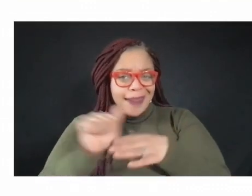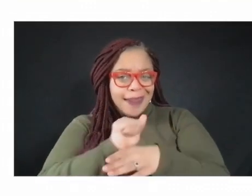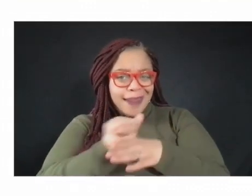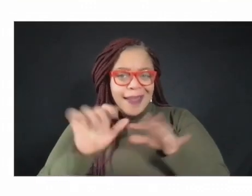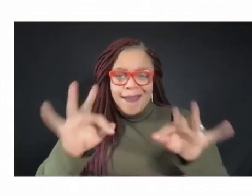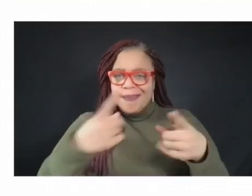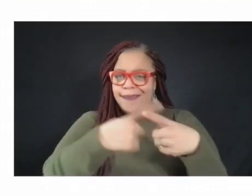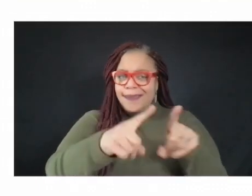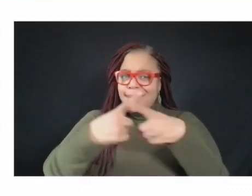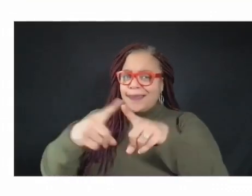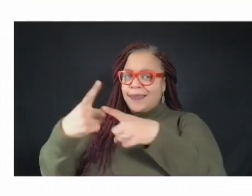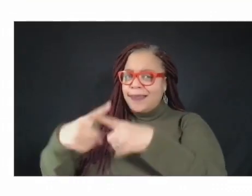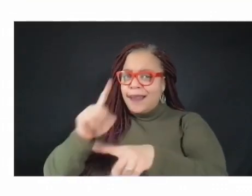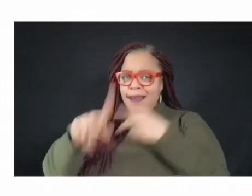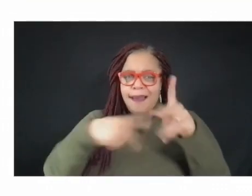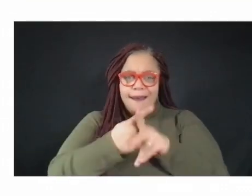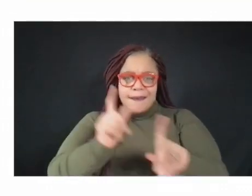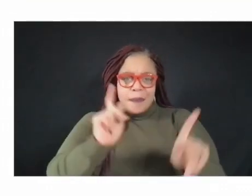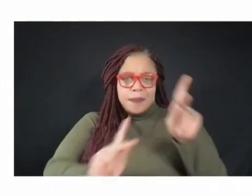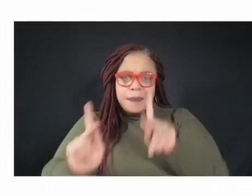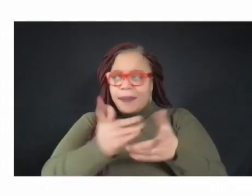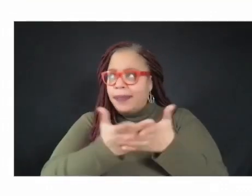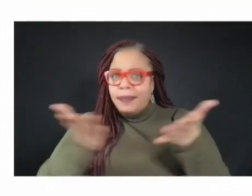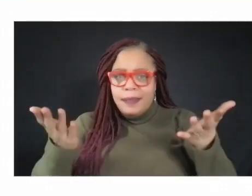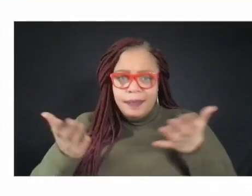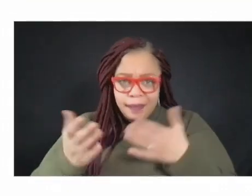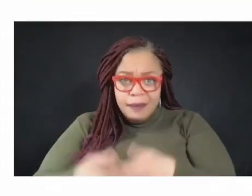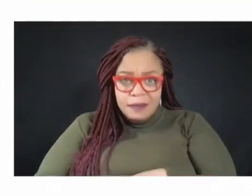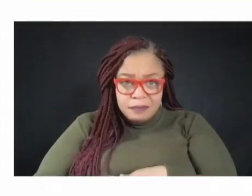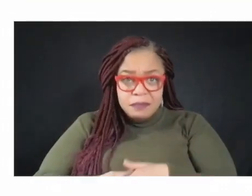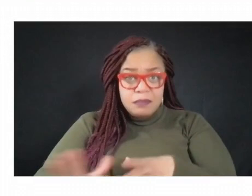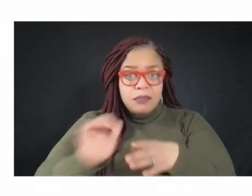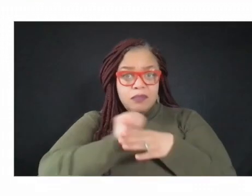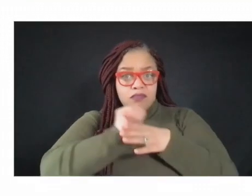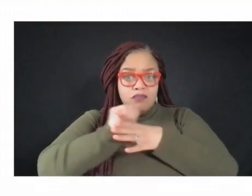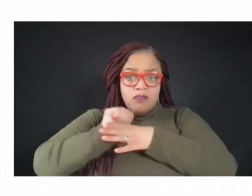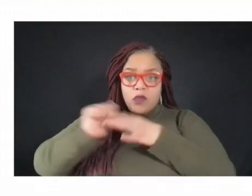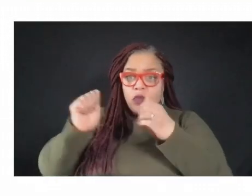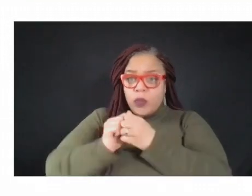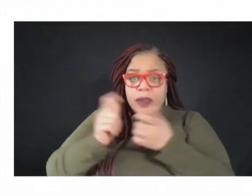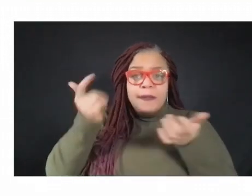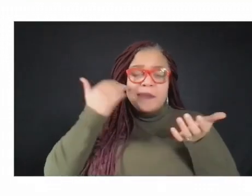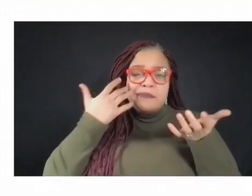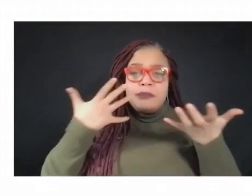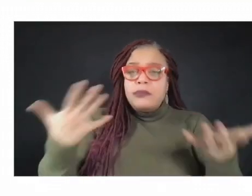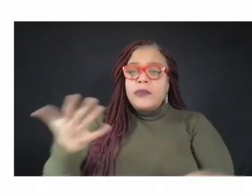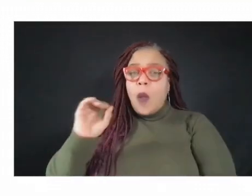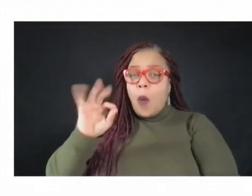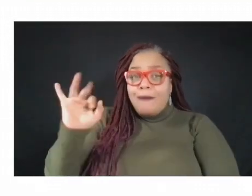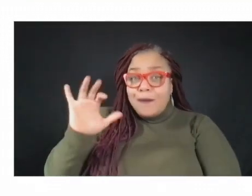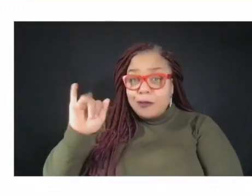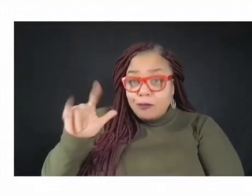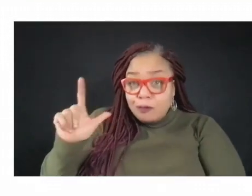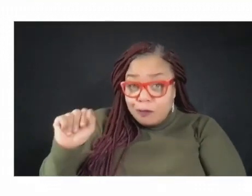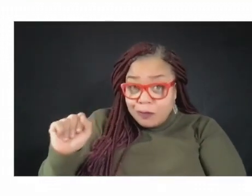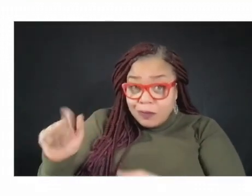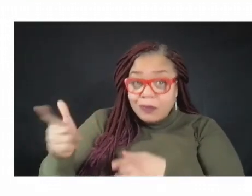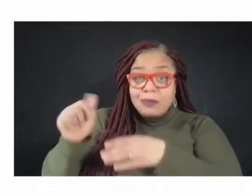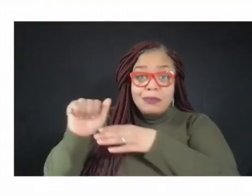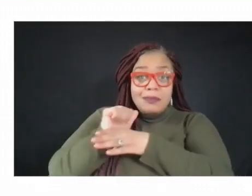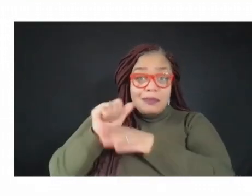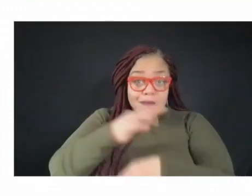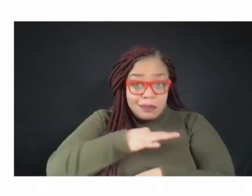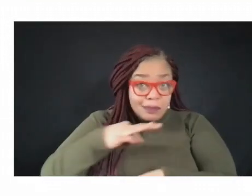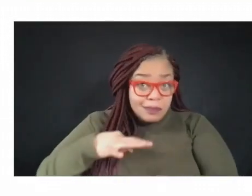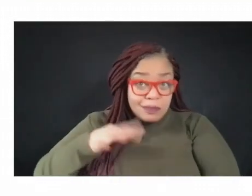people, training with officials, training staff and volunteers, training with community,